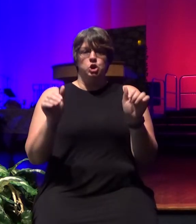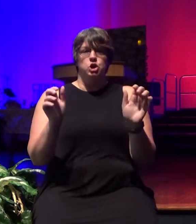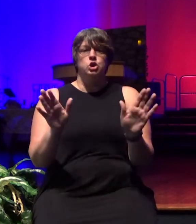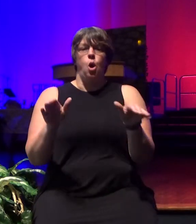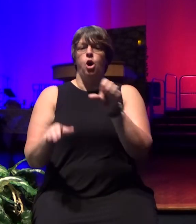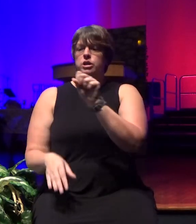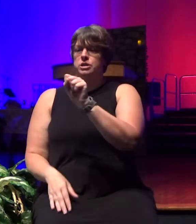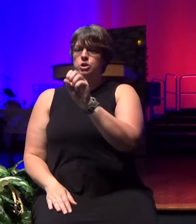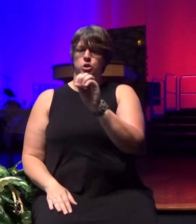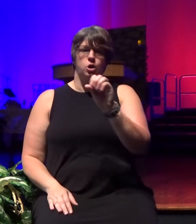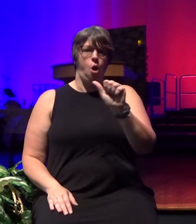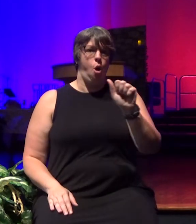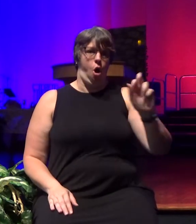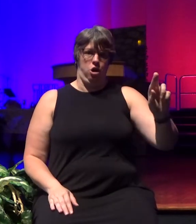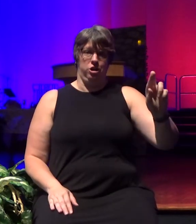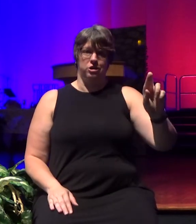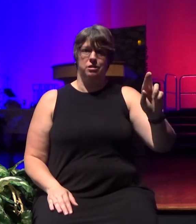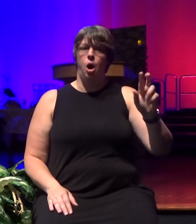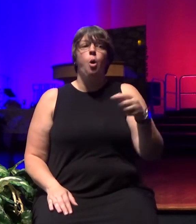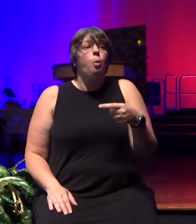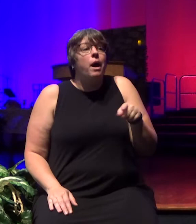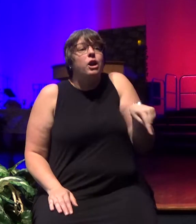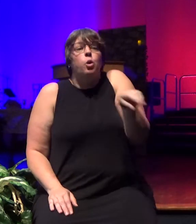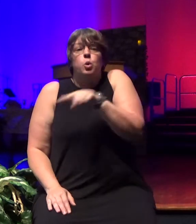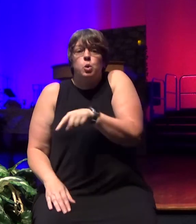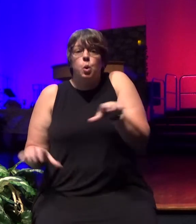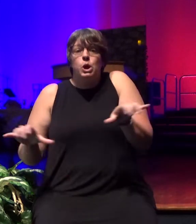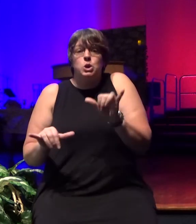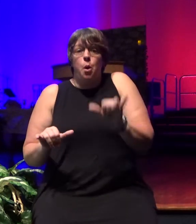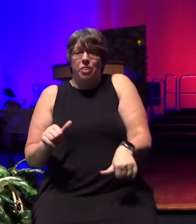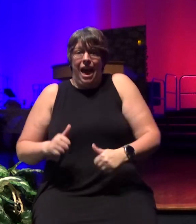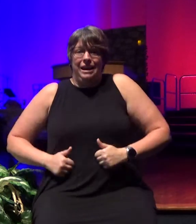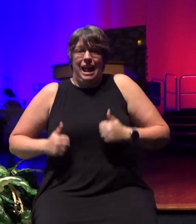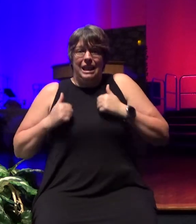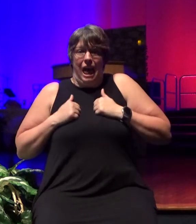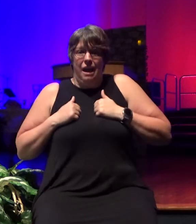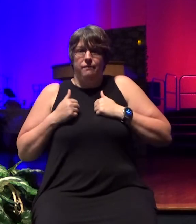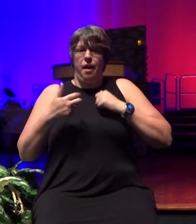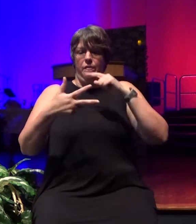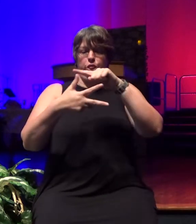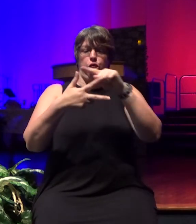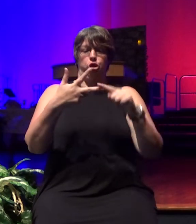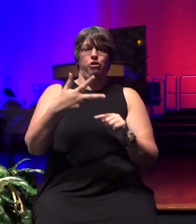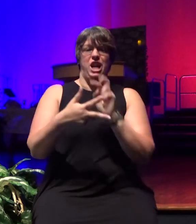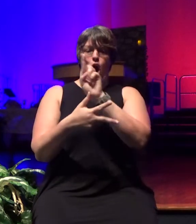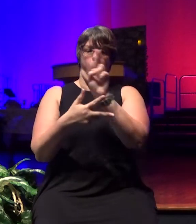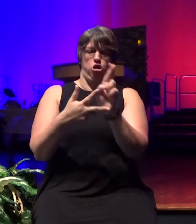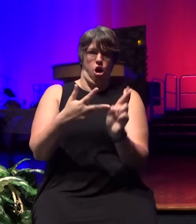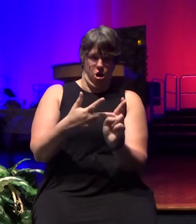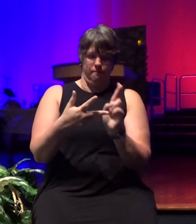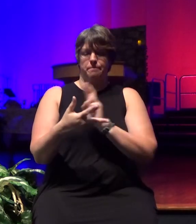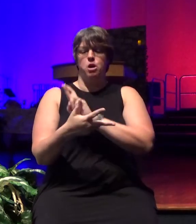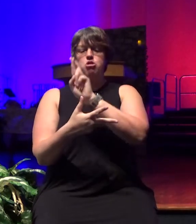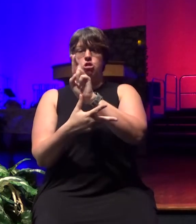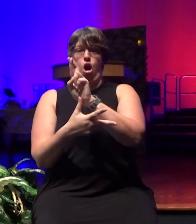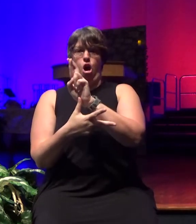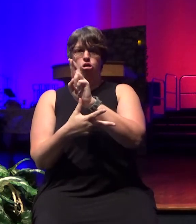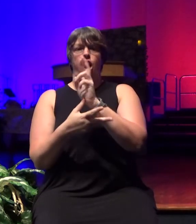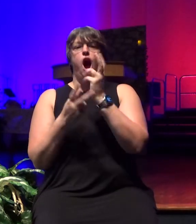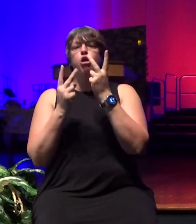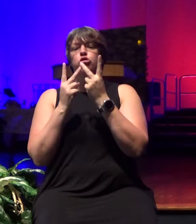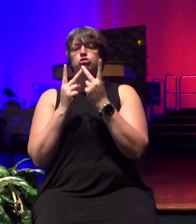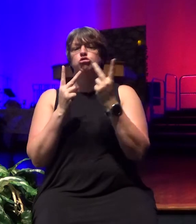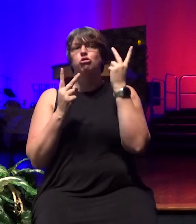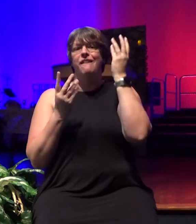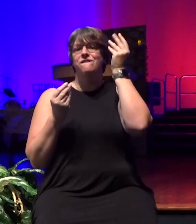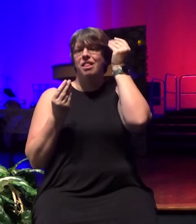Isn't that life's message to us all? So as we ponder the gifts of life to lift